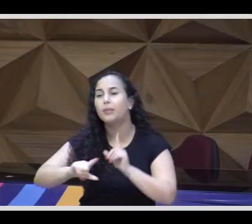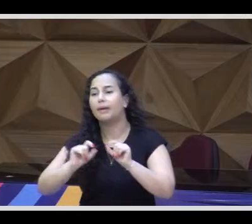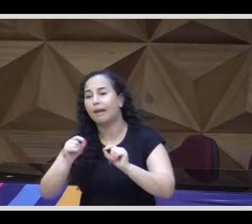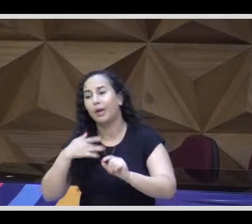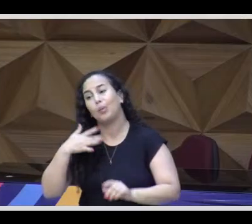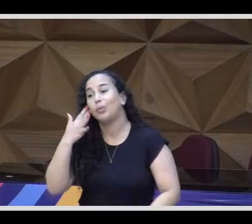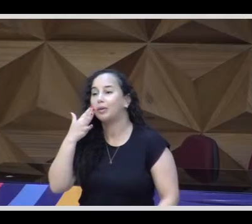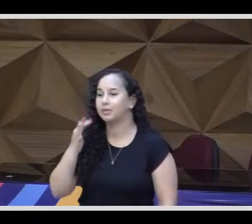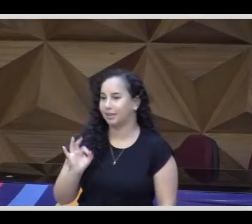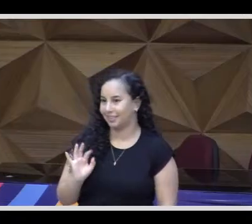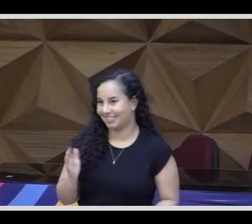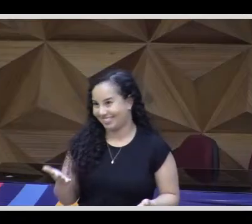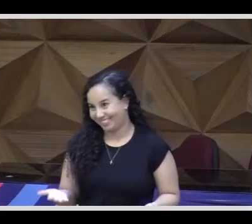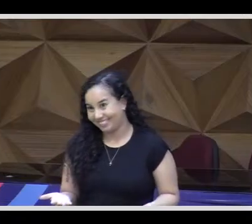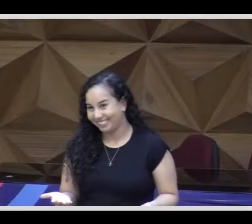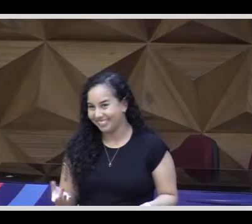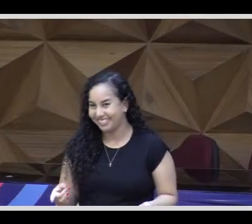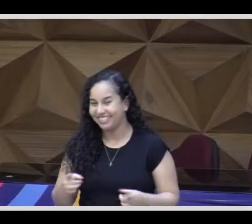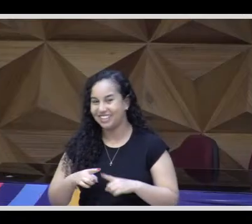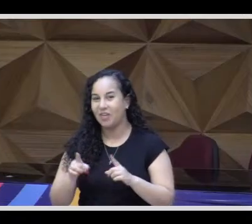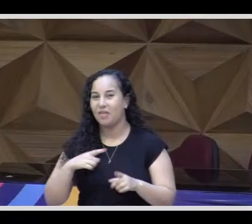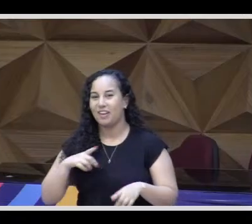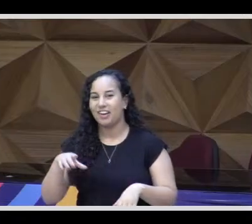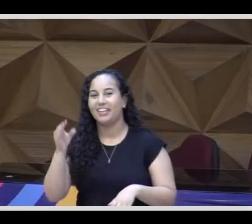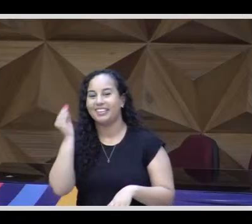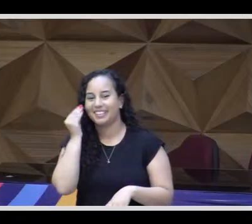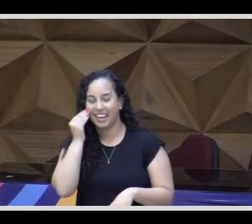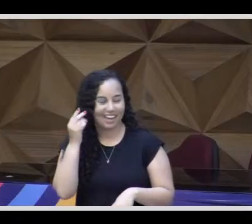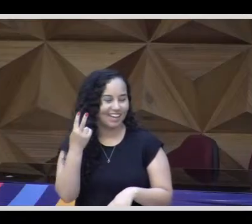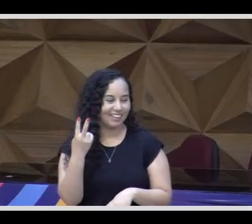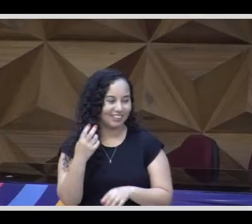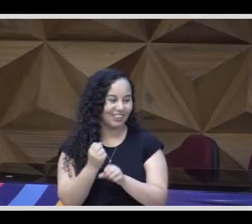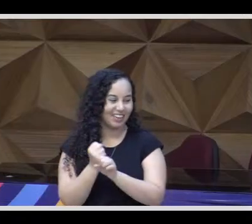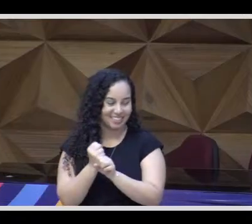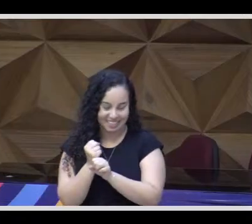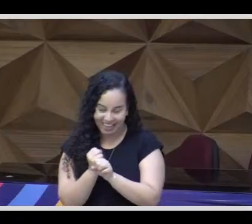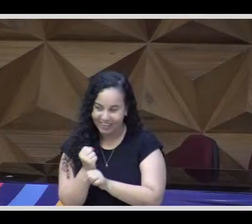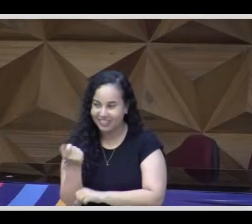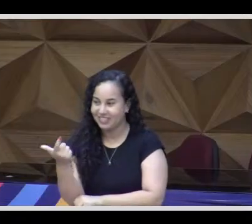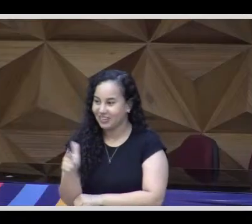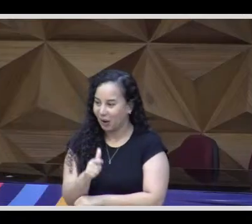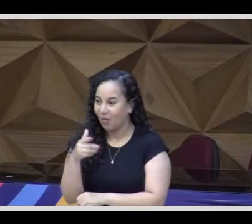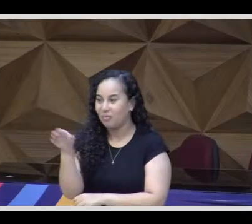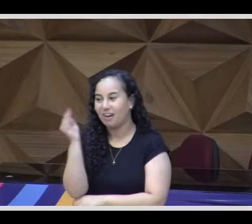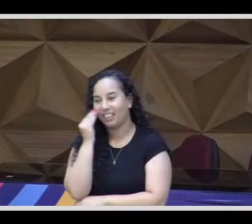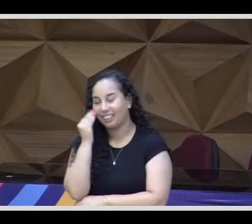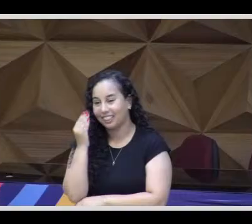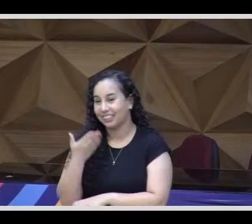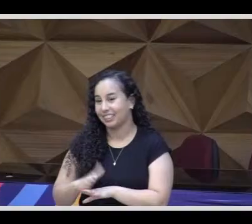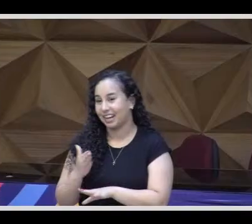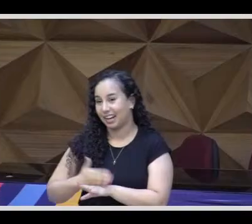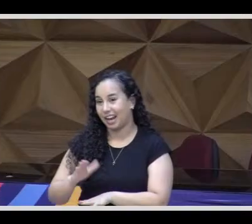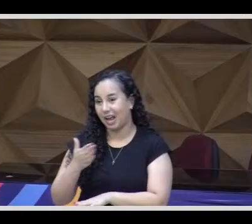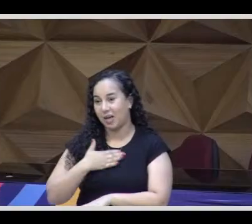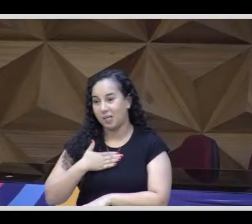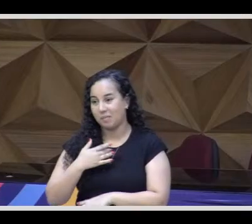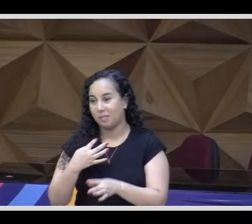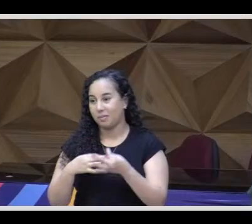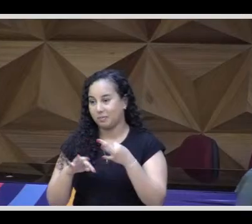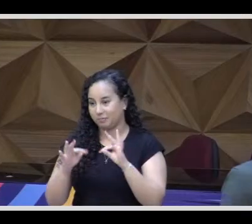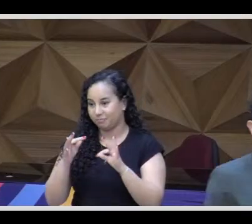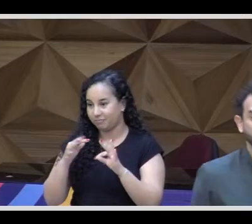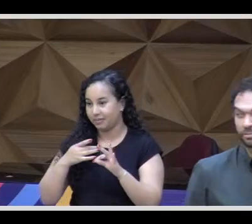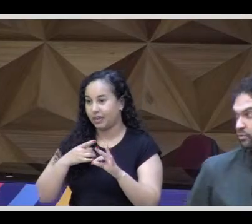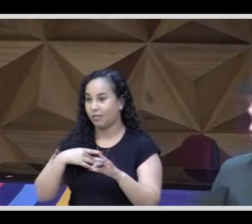sure. So I had to wait 2 more years to try to sell for the first time my model. And then in 2022, it